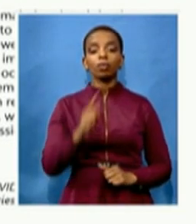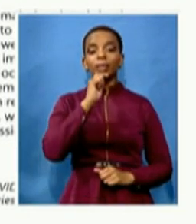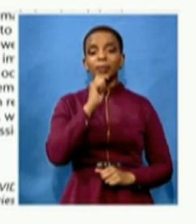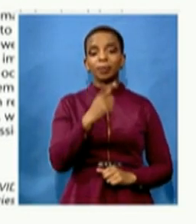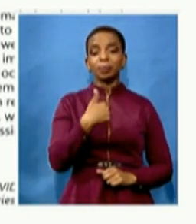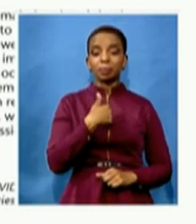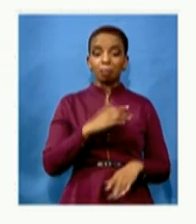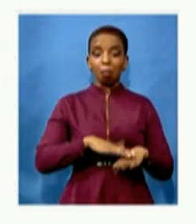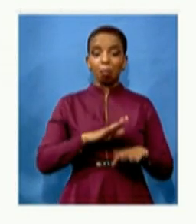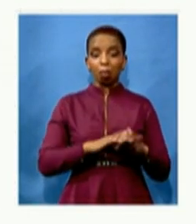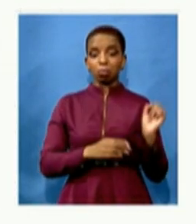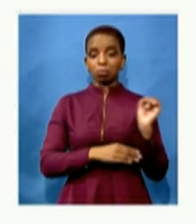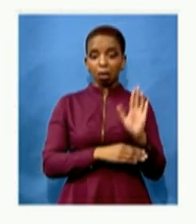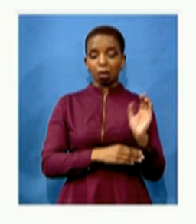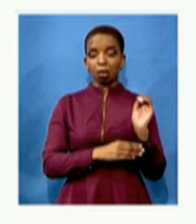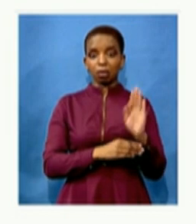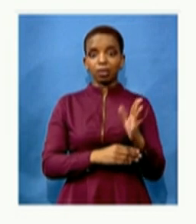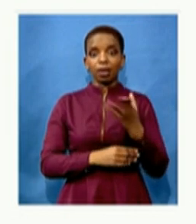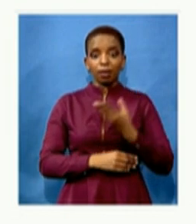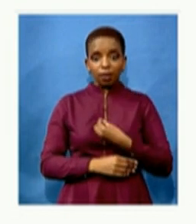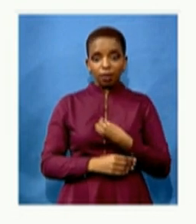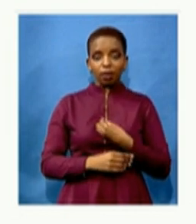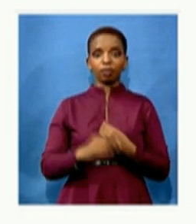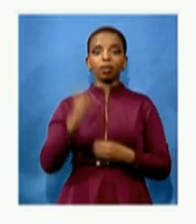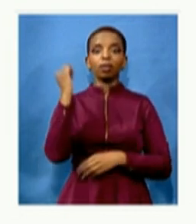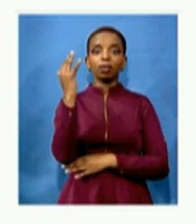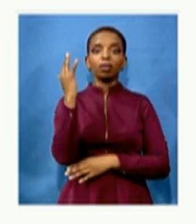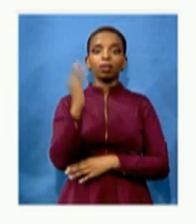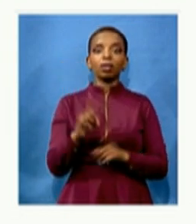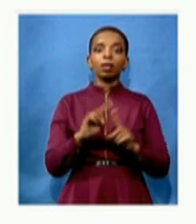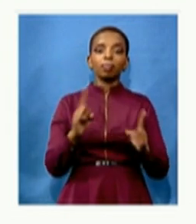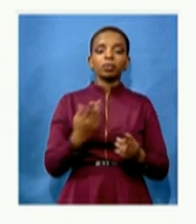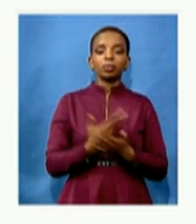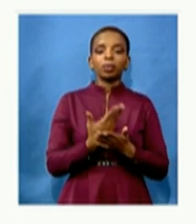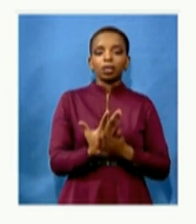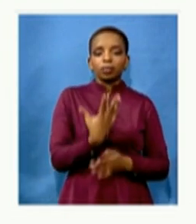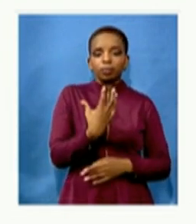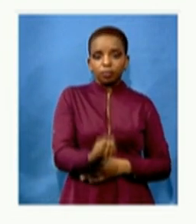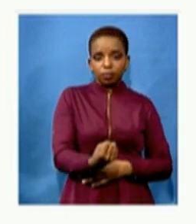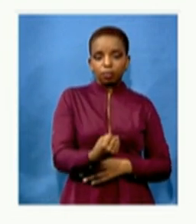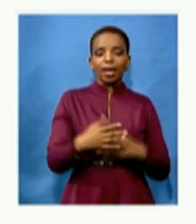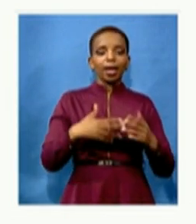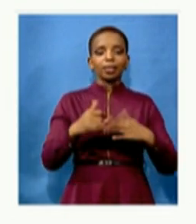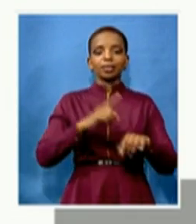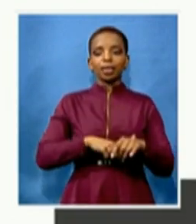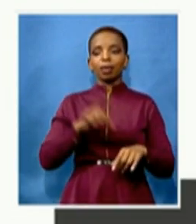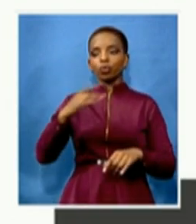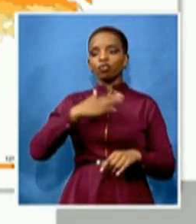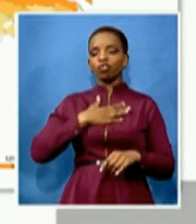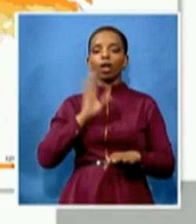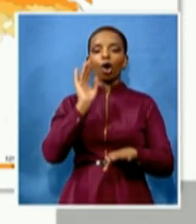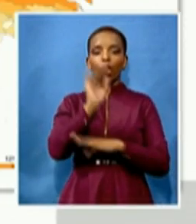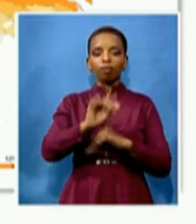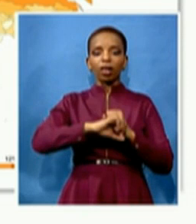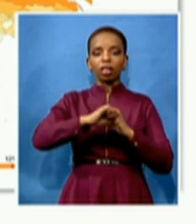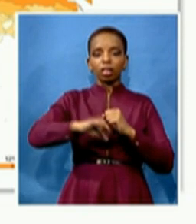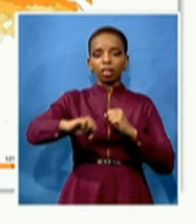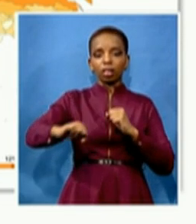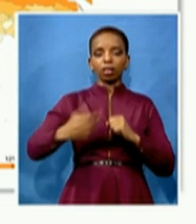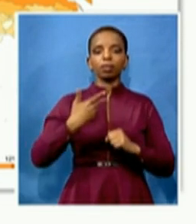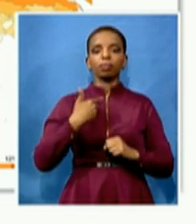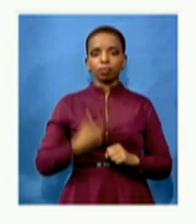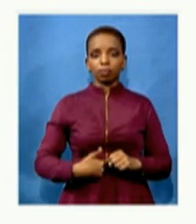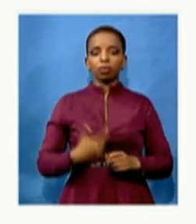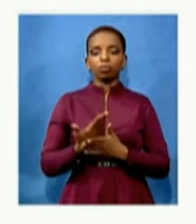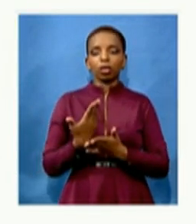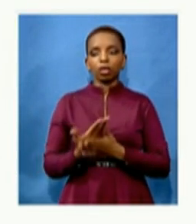any time when you want to move on. If we think about the factors driving our success and how we're doing, age profile is pretty good by